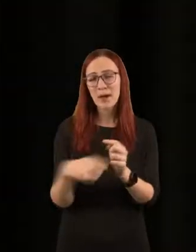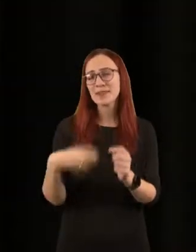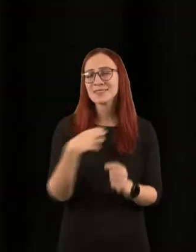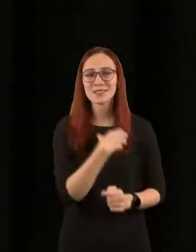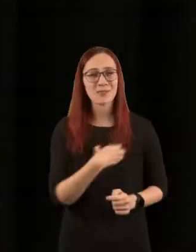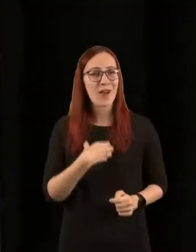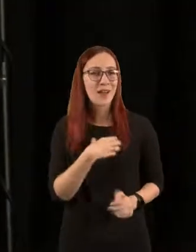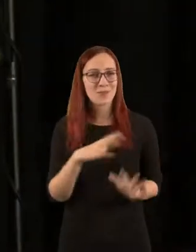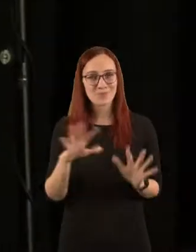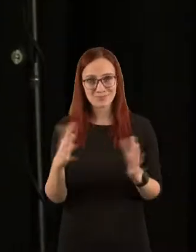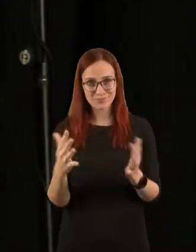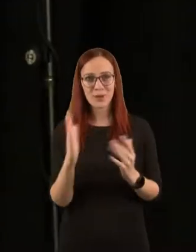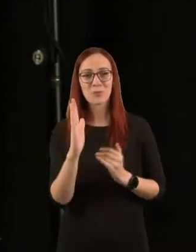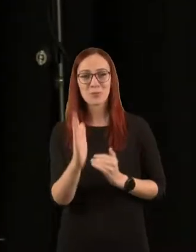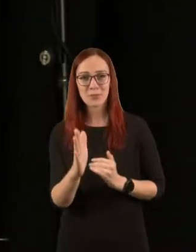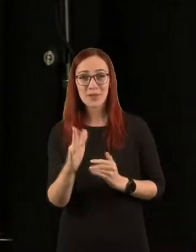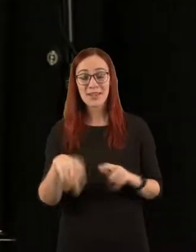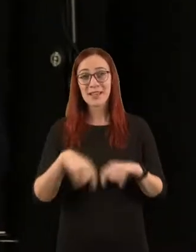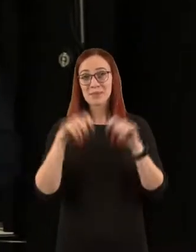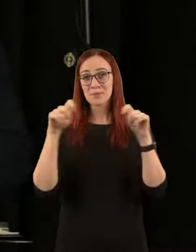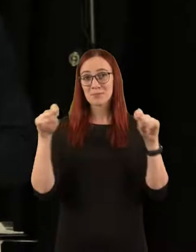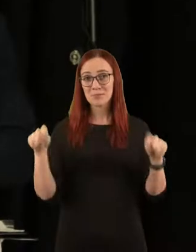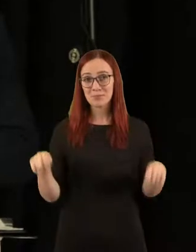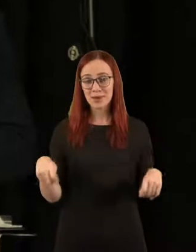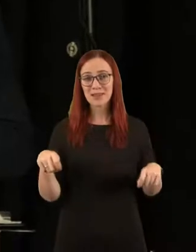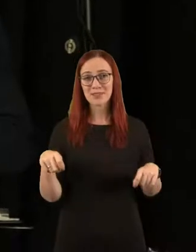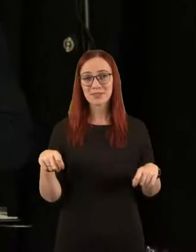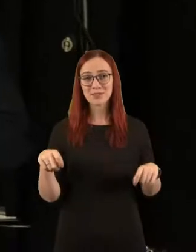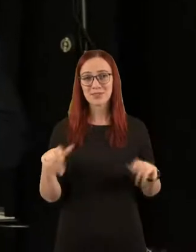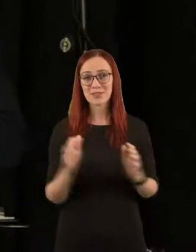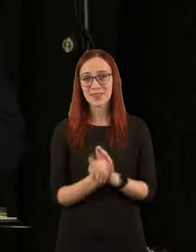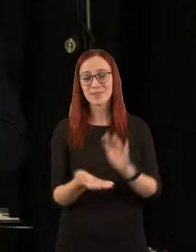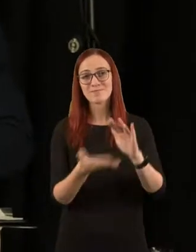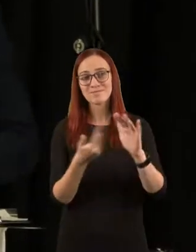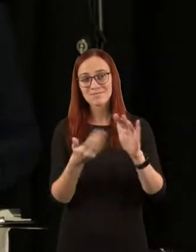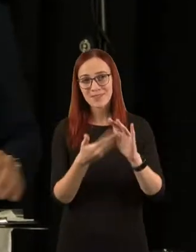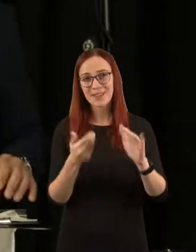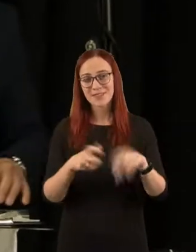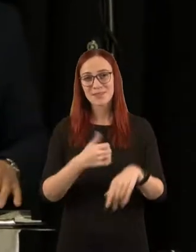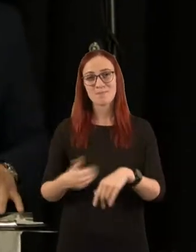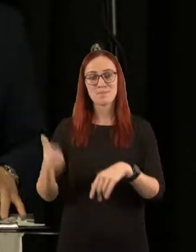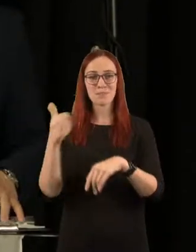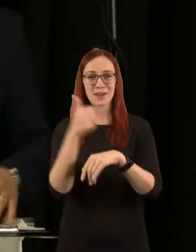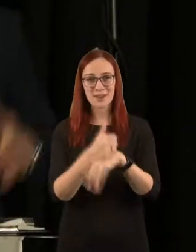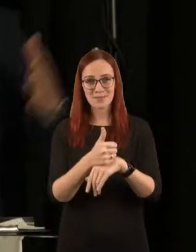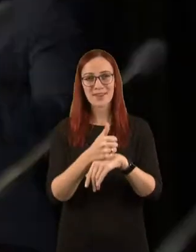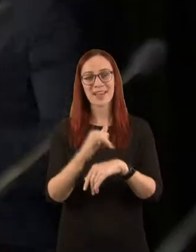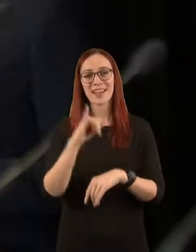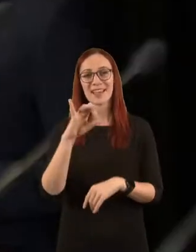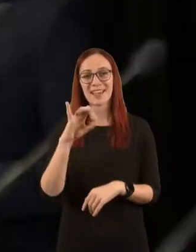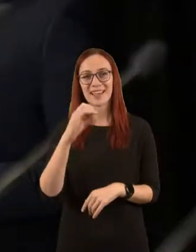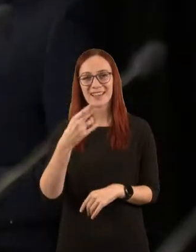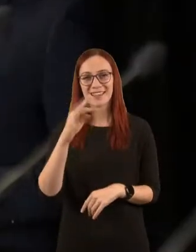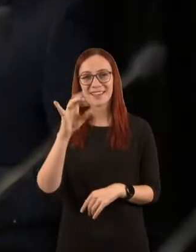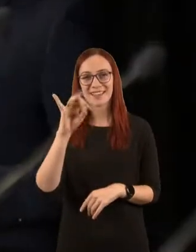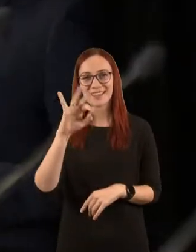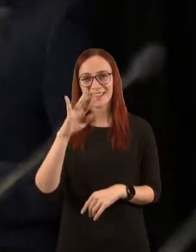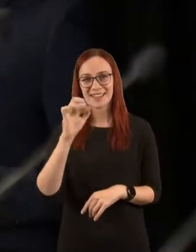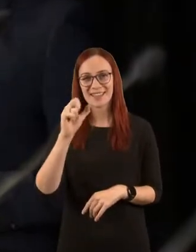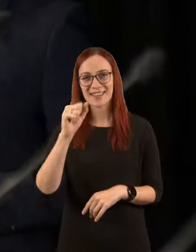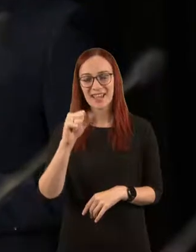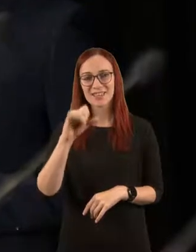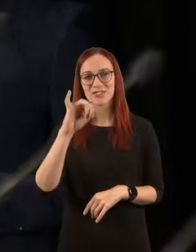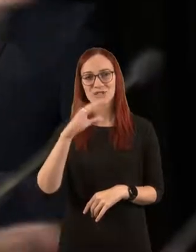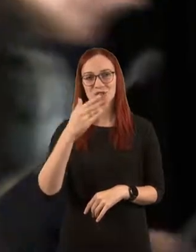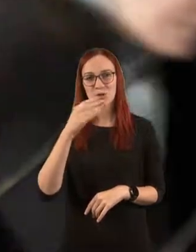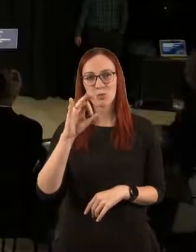the 43 recommendations. We'll try to touch upon the main aspects. But before that, I would like to